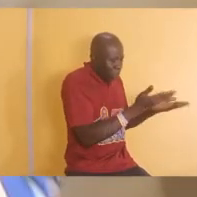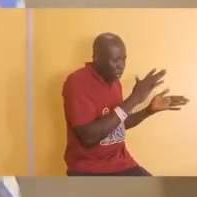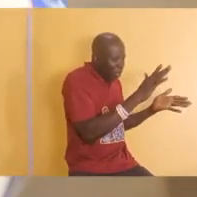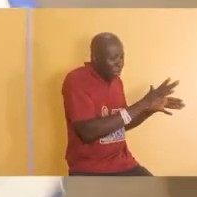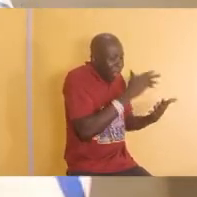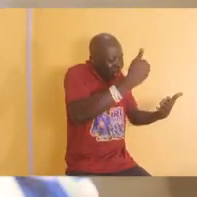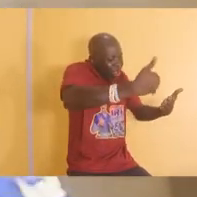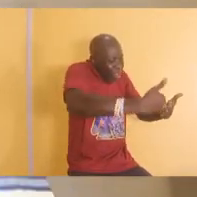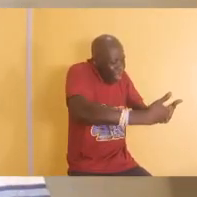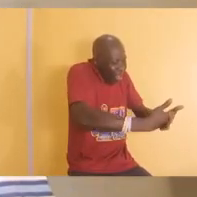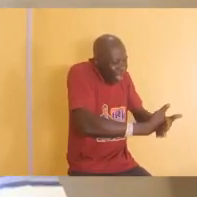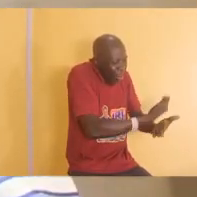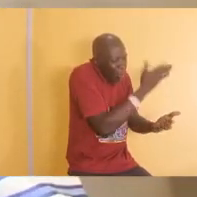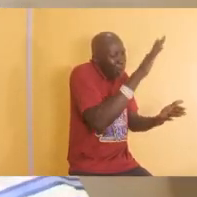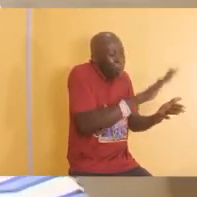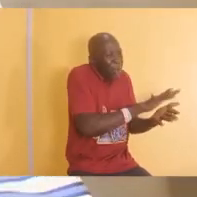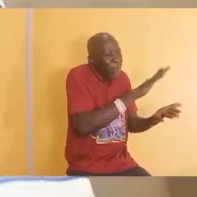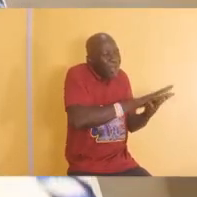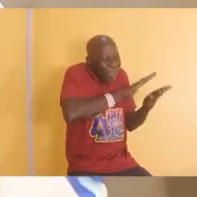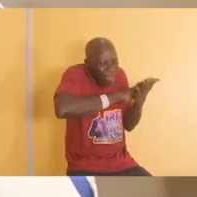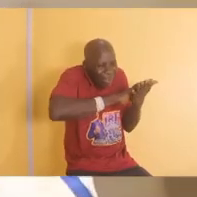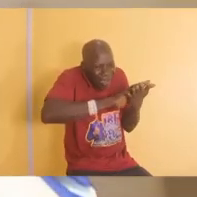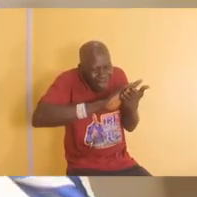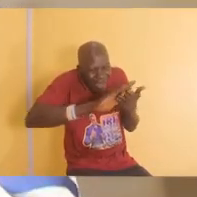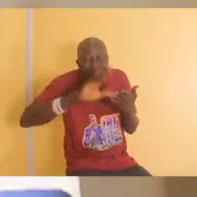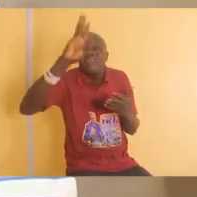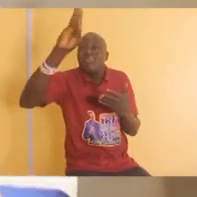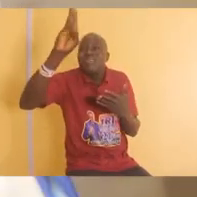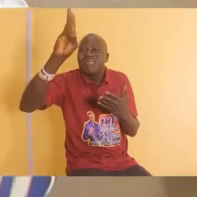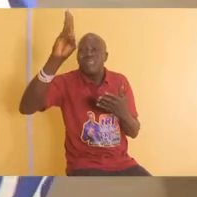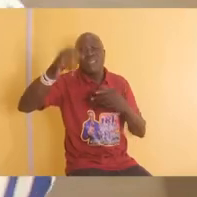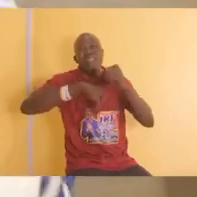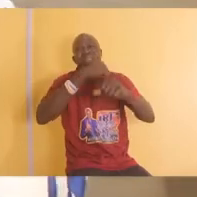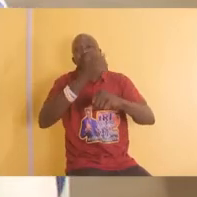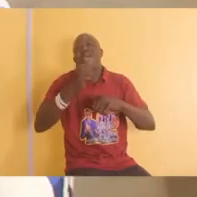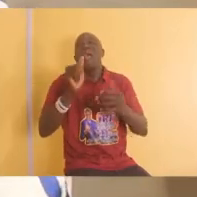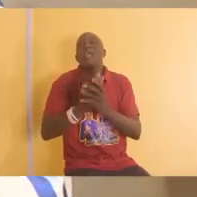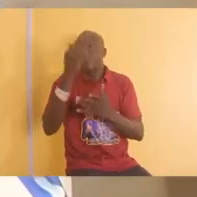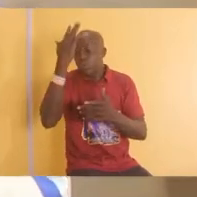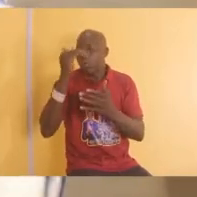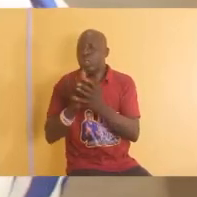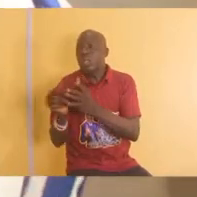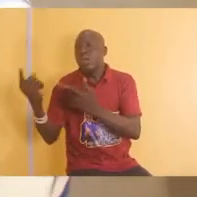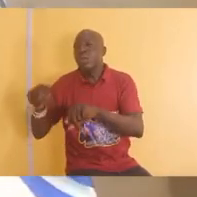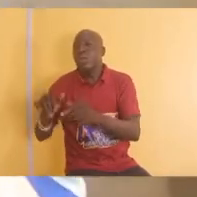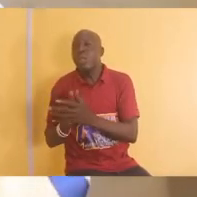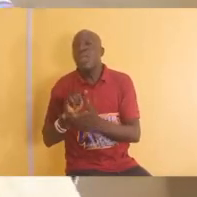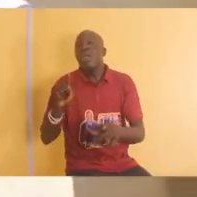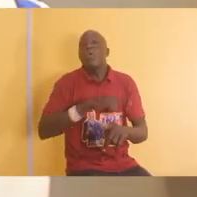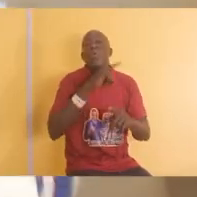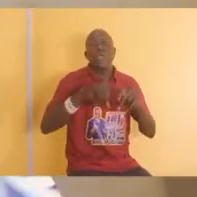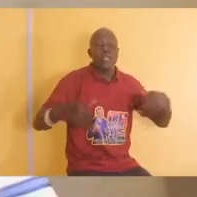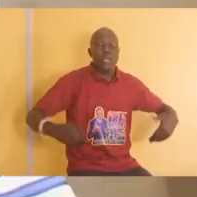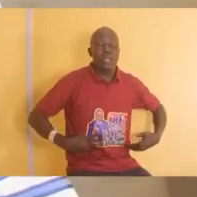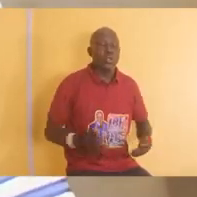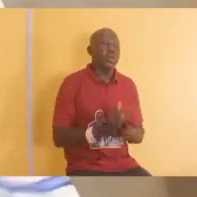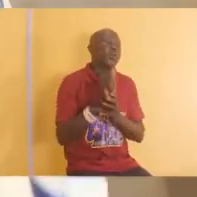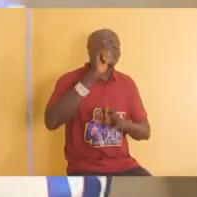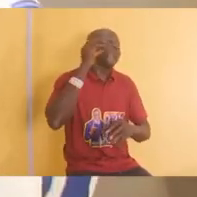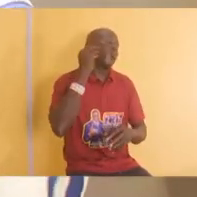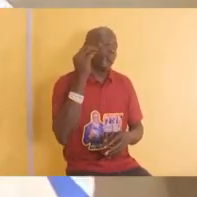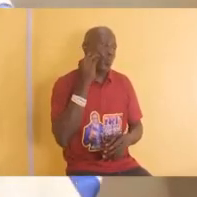for the past 16 years. Very neat. For the marriage in the and add it over to me. Do you know the miracle? When this young man got to he went